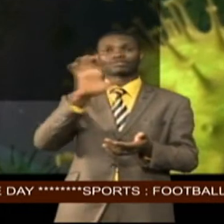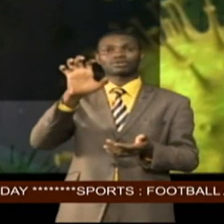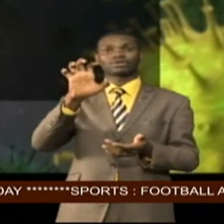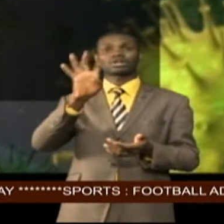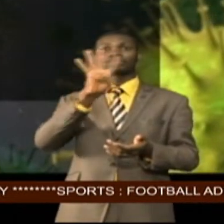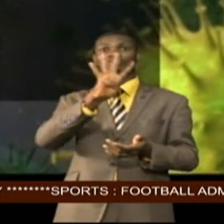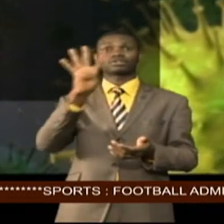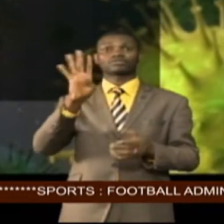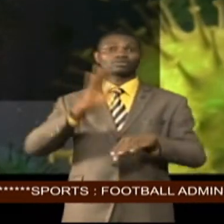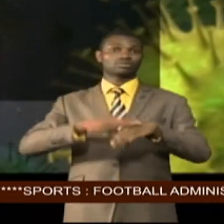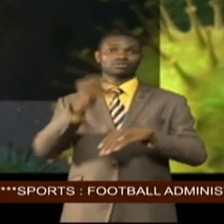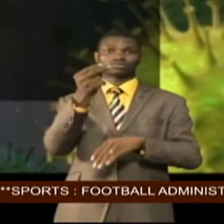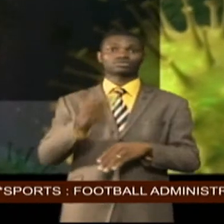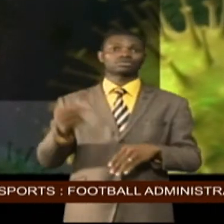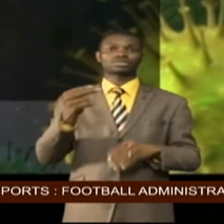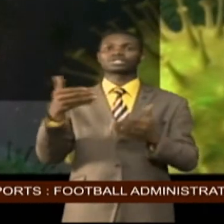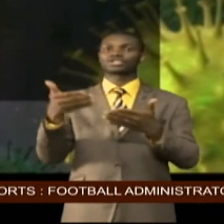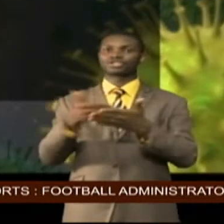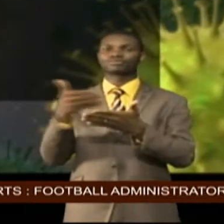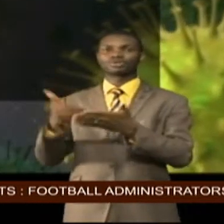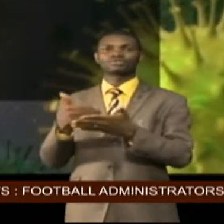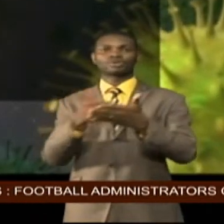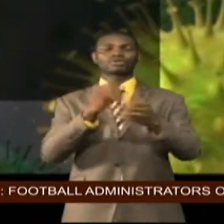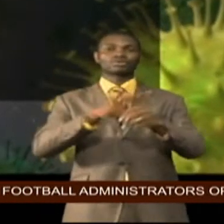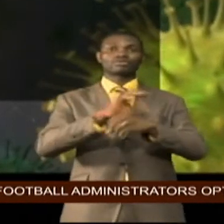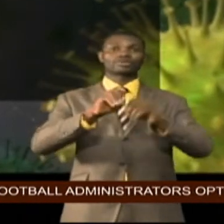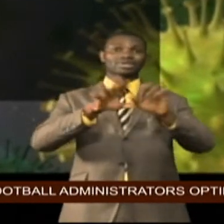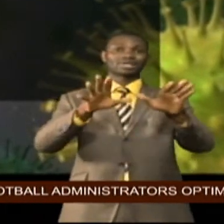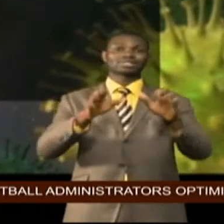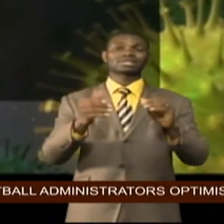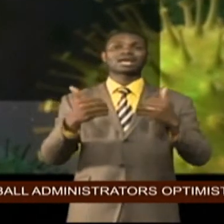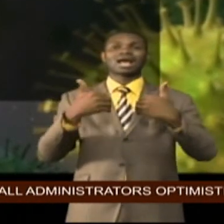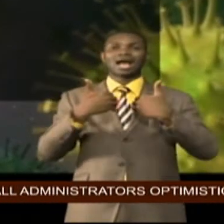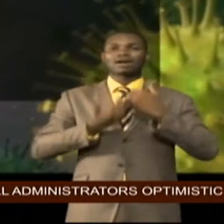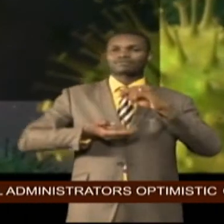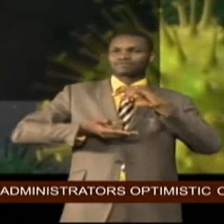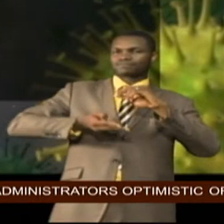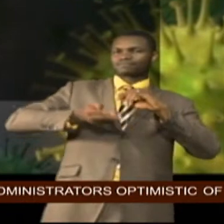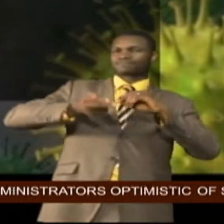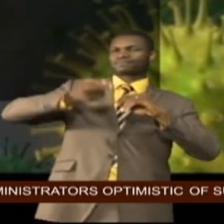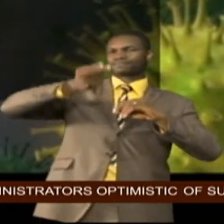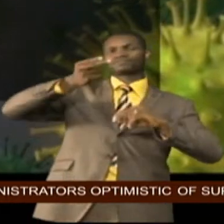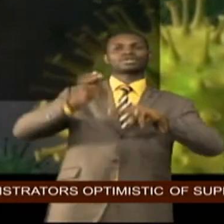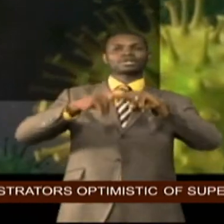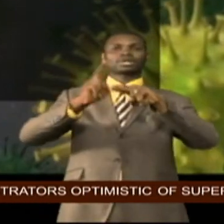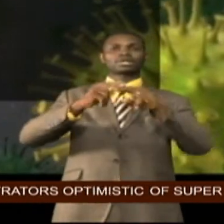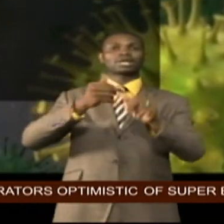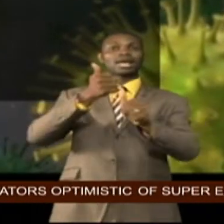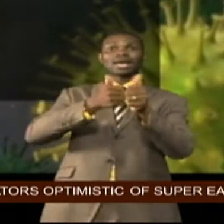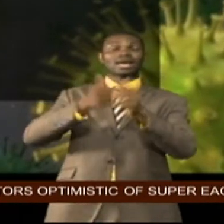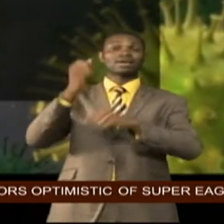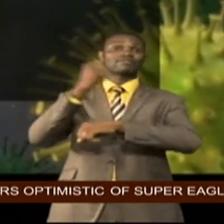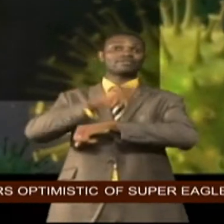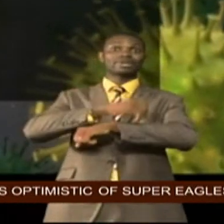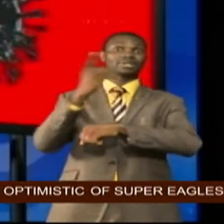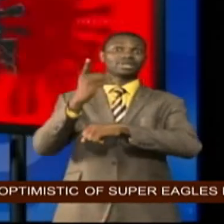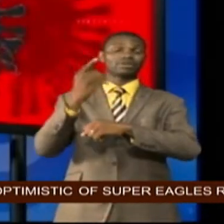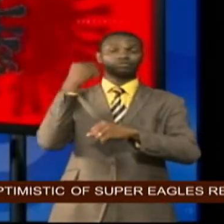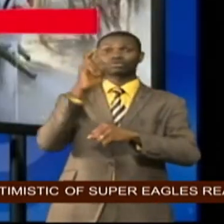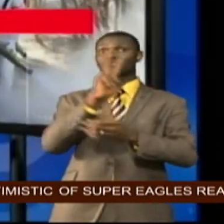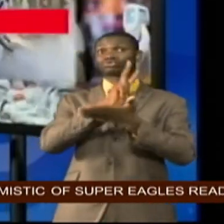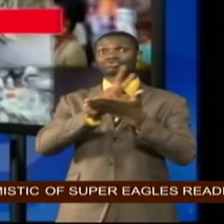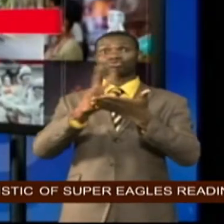on Thursday. New COVID-19 cases in the country have reached record levels almost every day for 2 weeks.